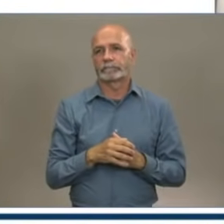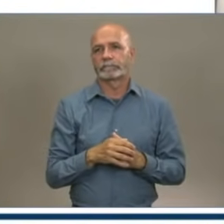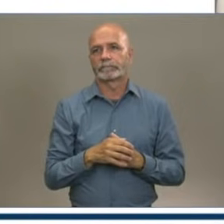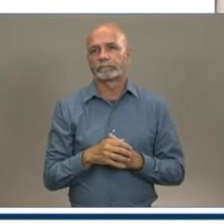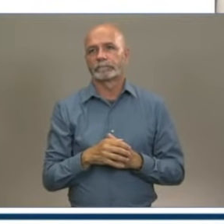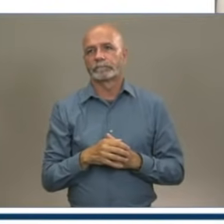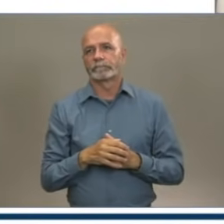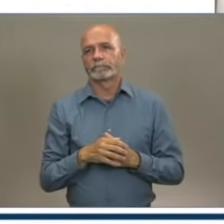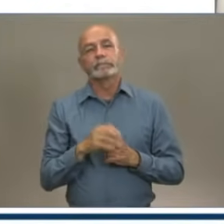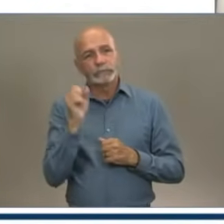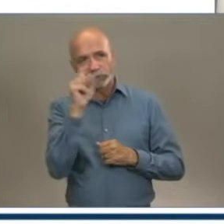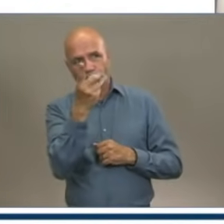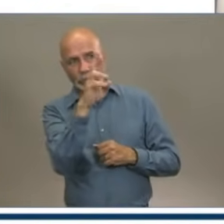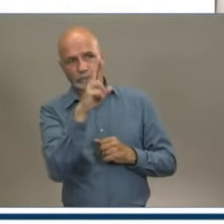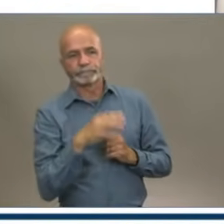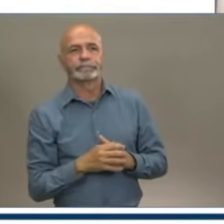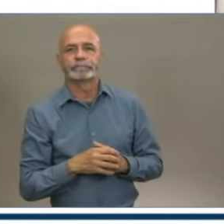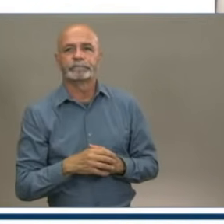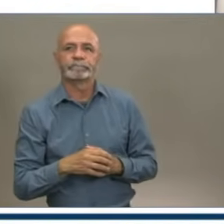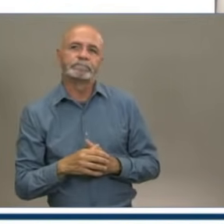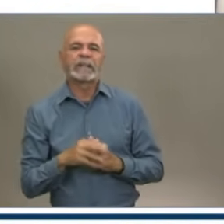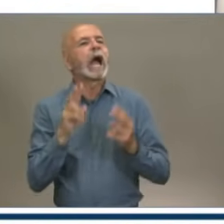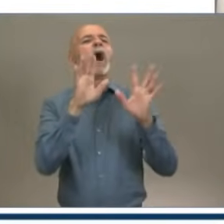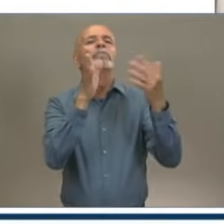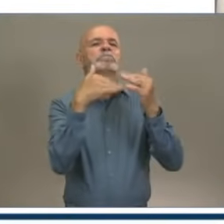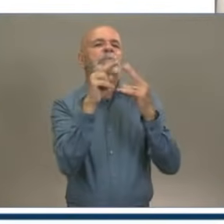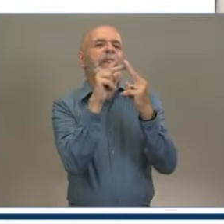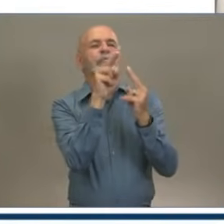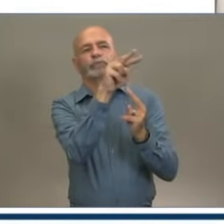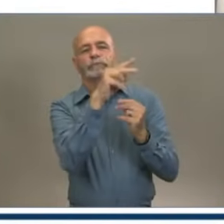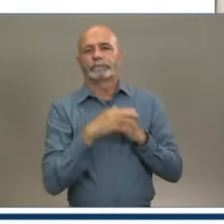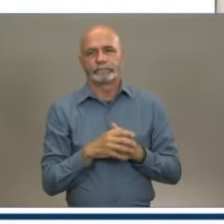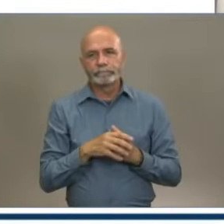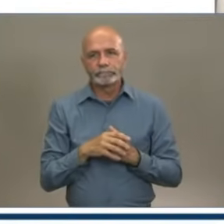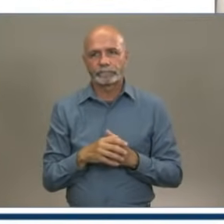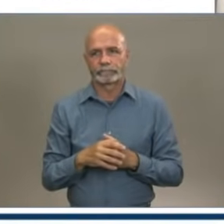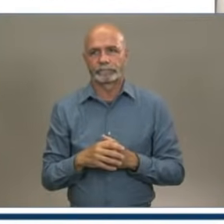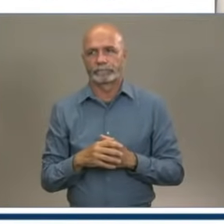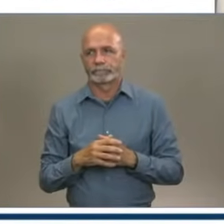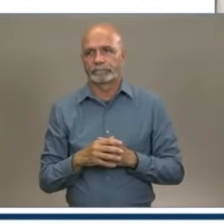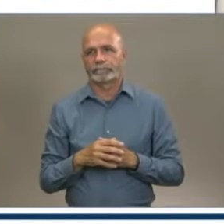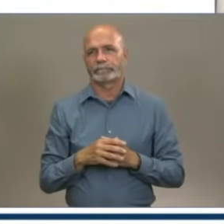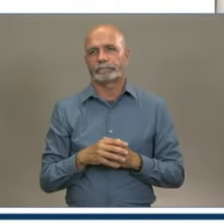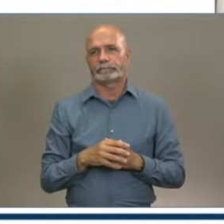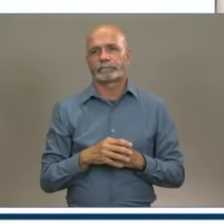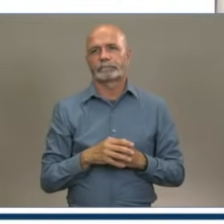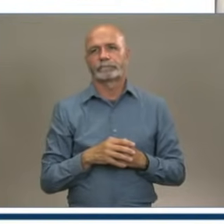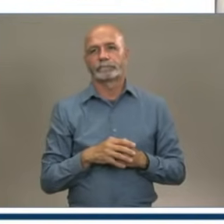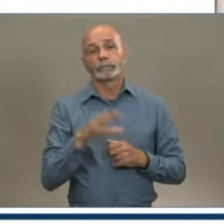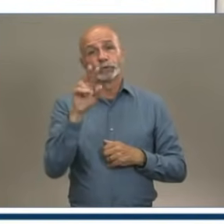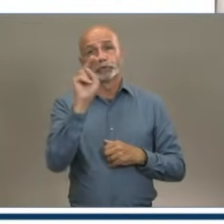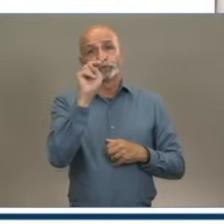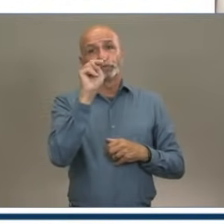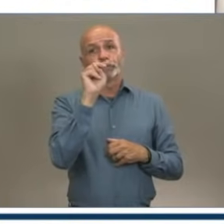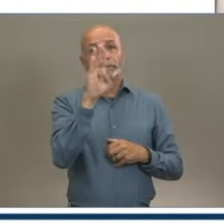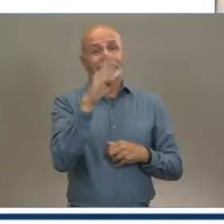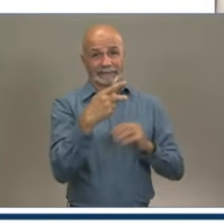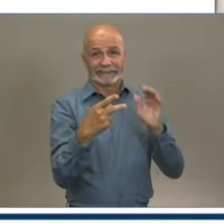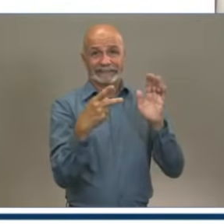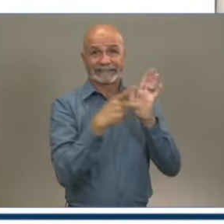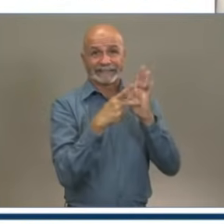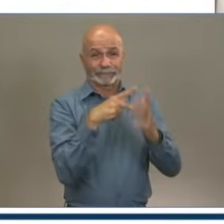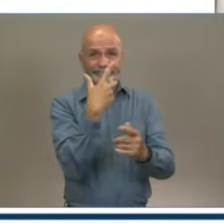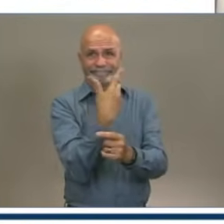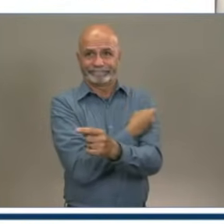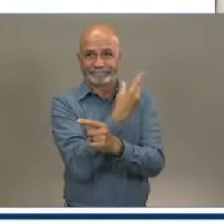Dr. Strang, and I think the Premier, but it's New Brunswick's level of second doses is 43%,